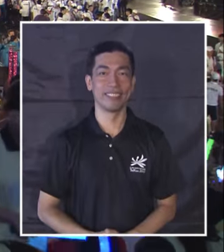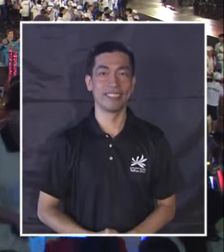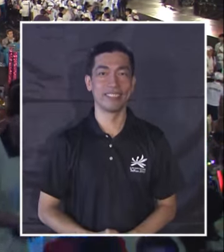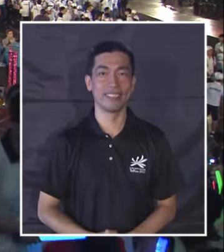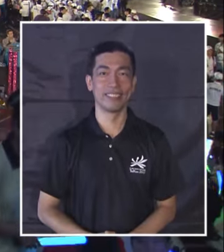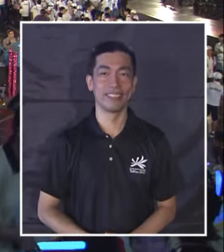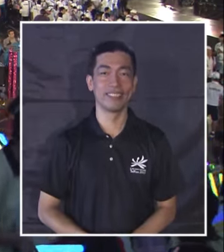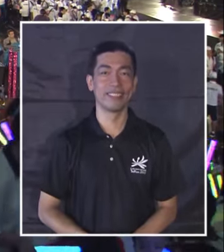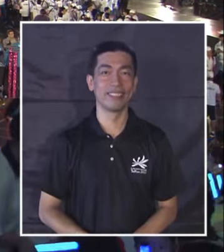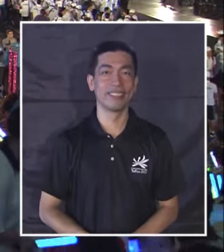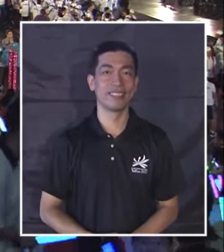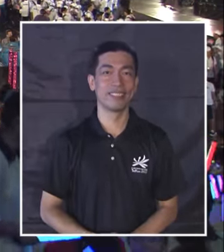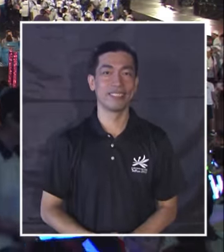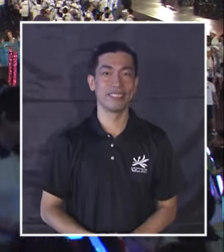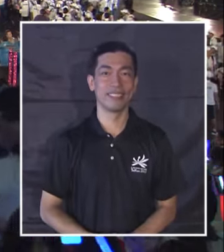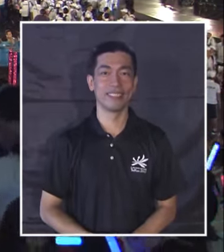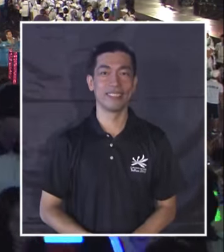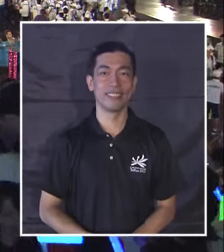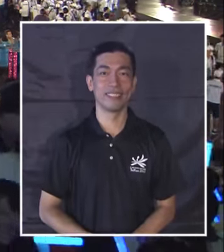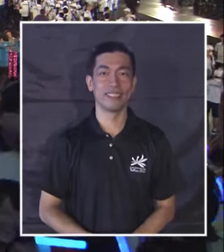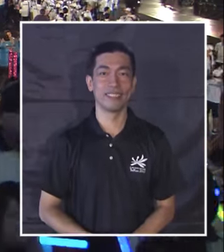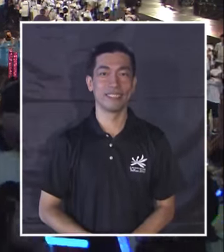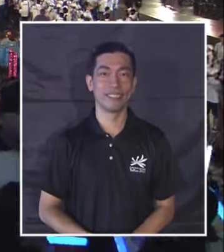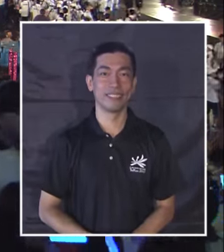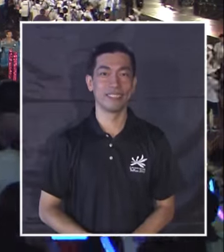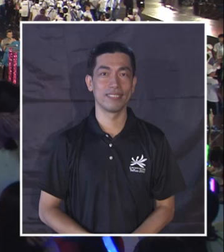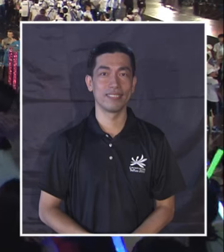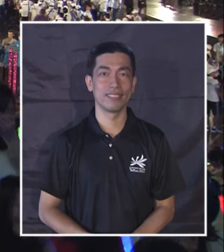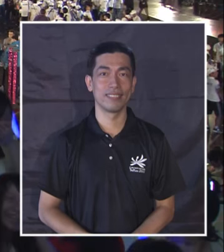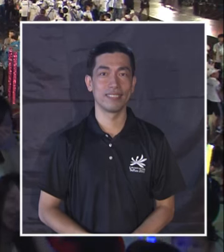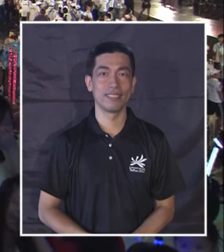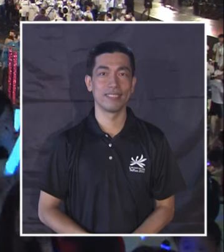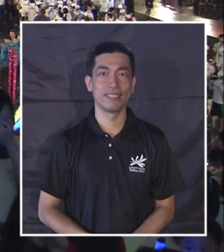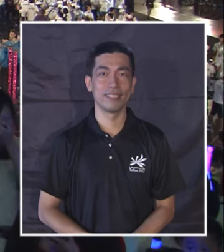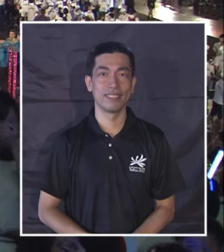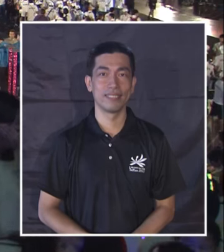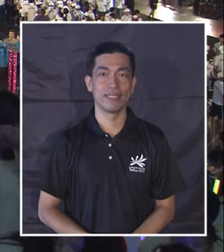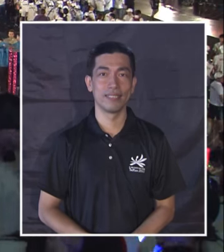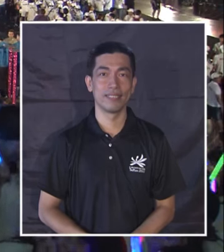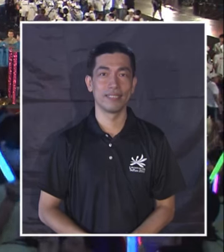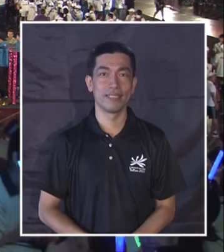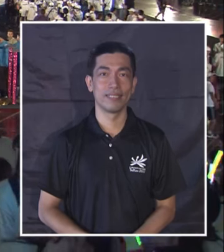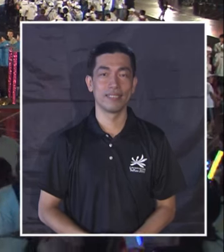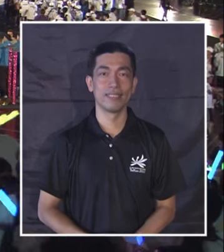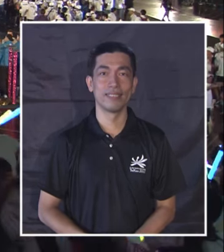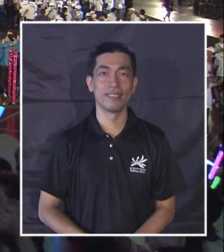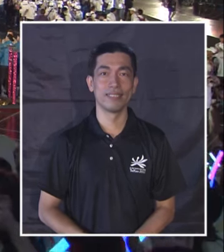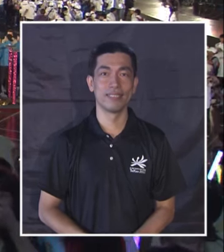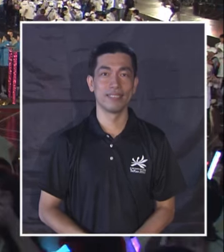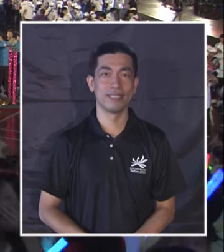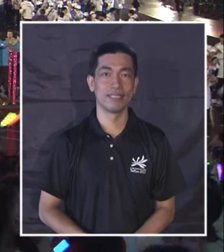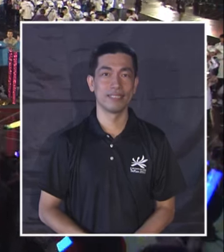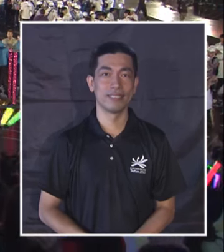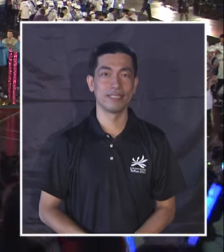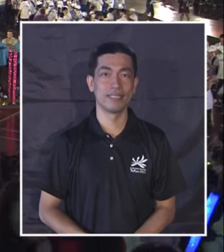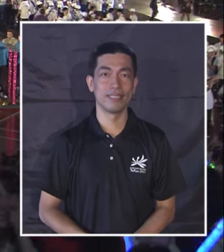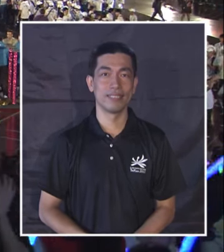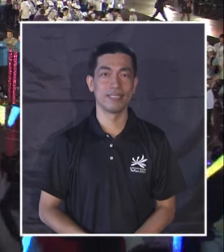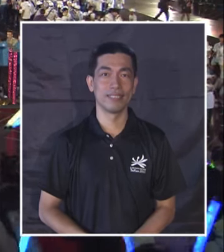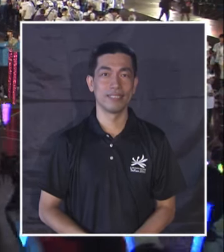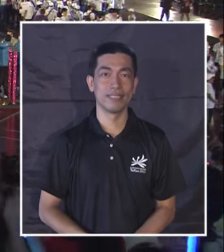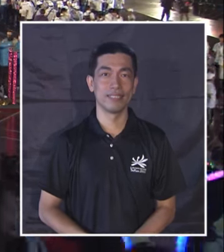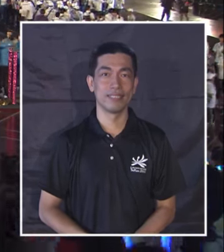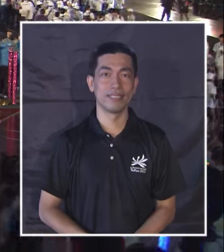The President of the International Committee of Sports for the Deaf and the President of the Asia Pacific